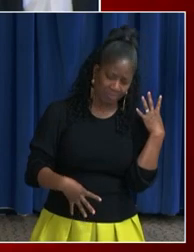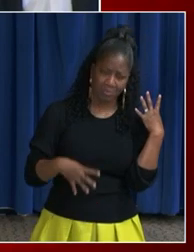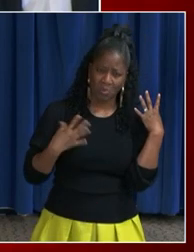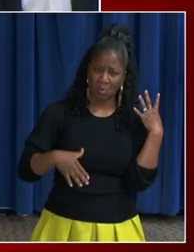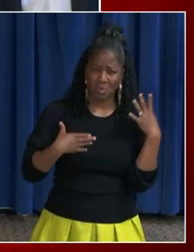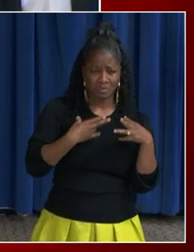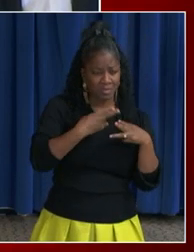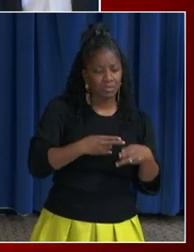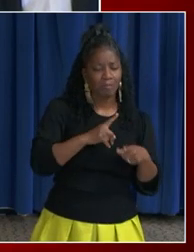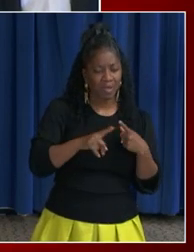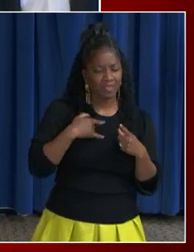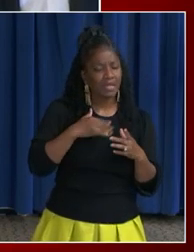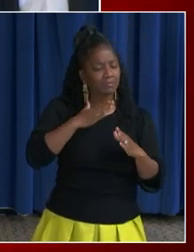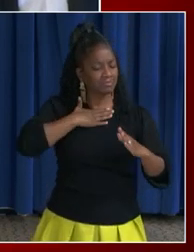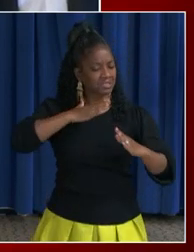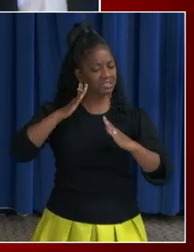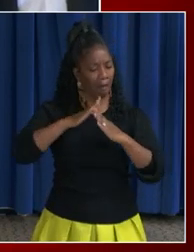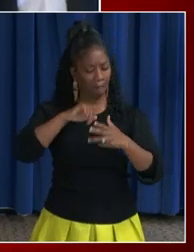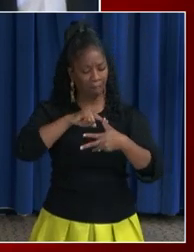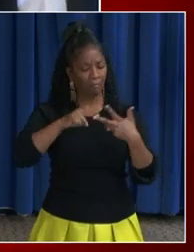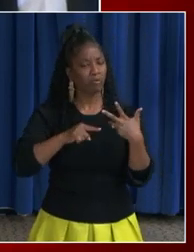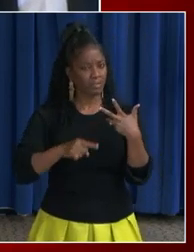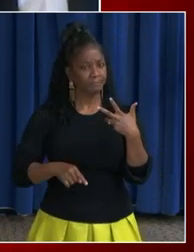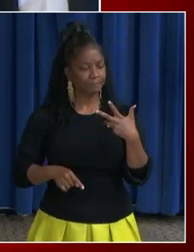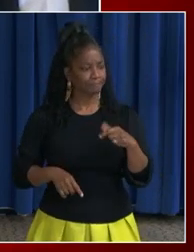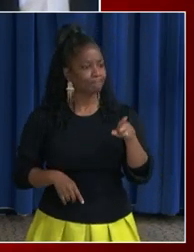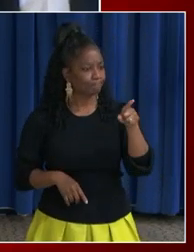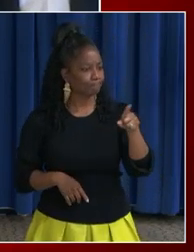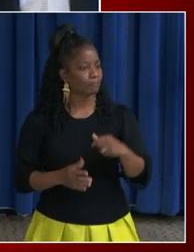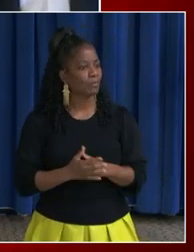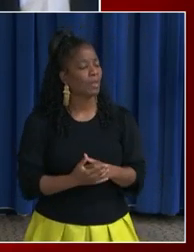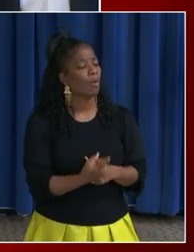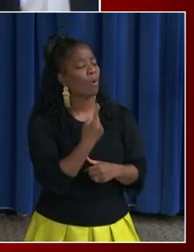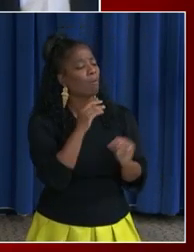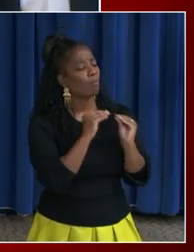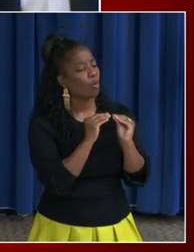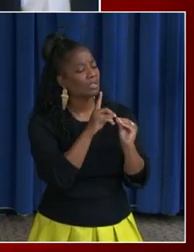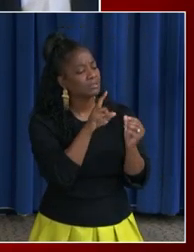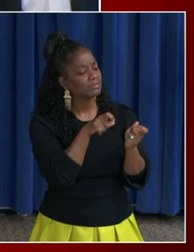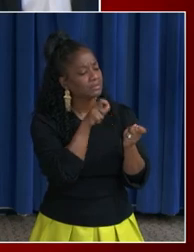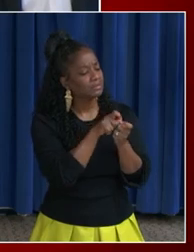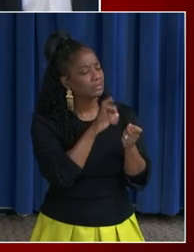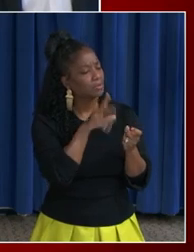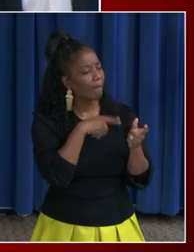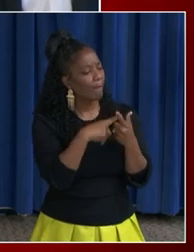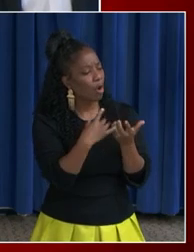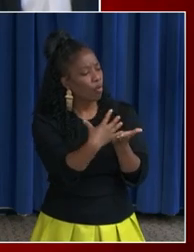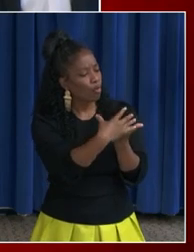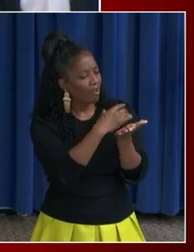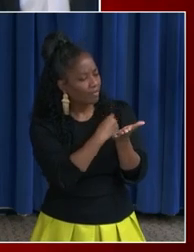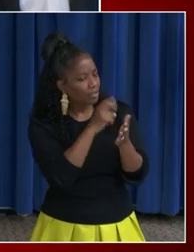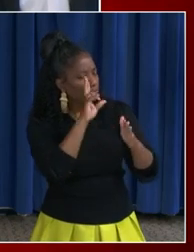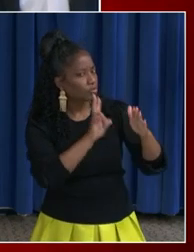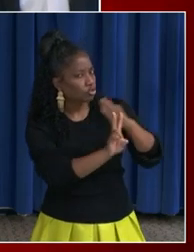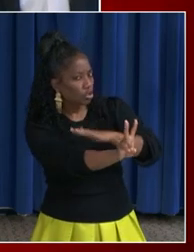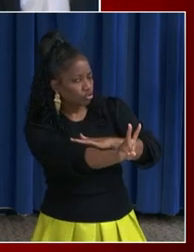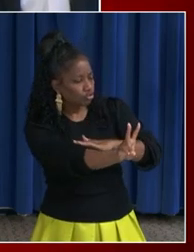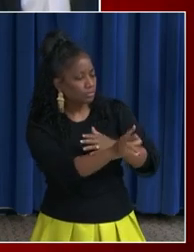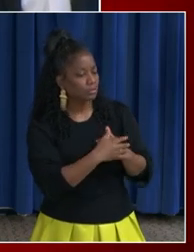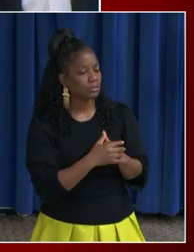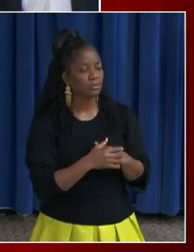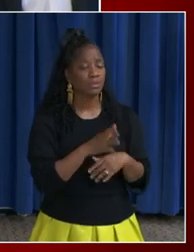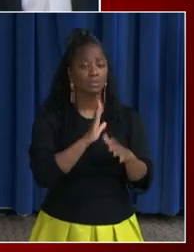are some that are on top of our minds. Thank you. And one more specific, talk about revenue projections.